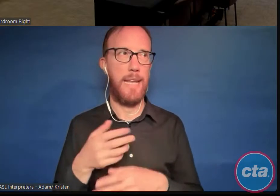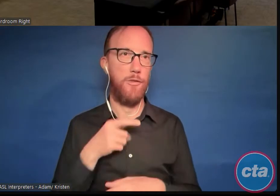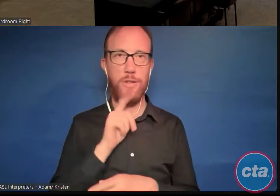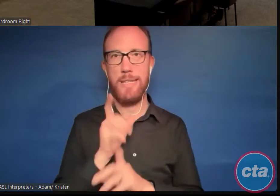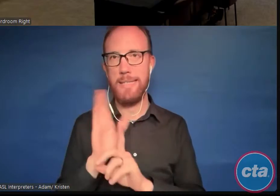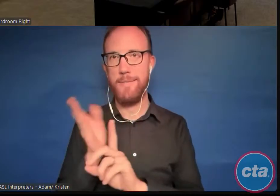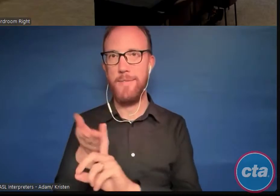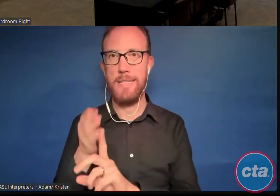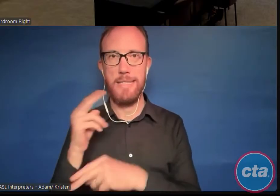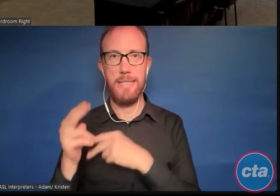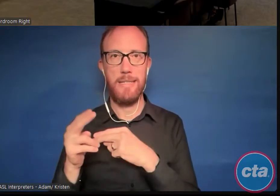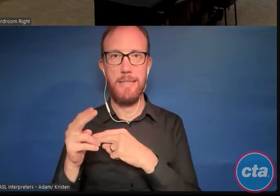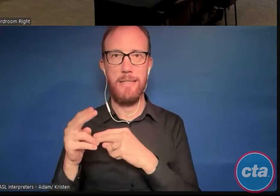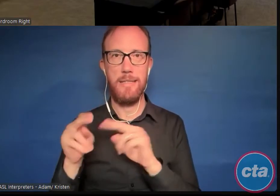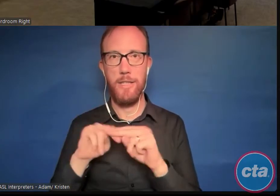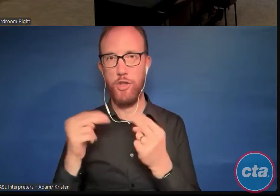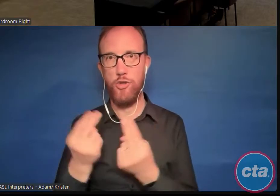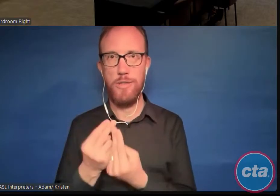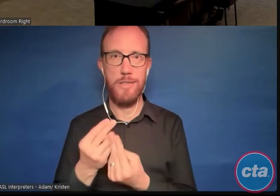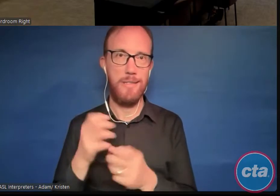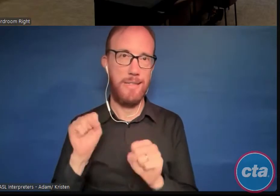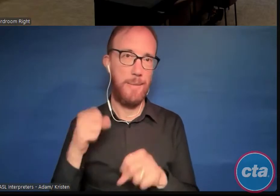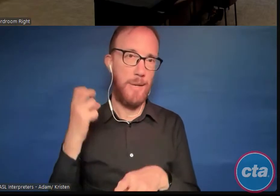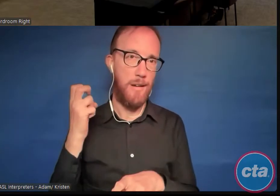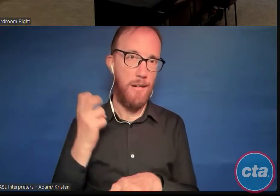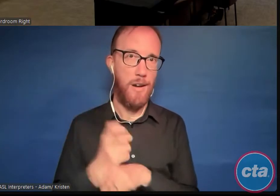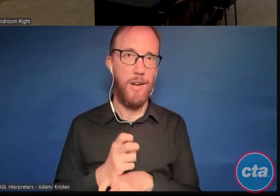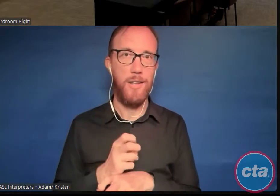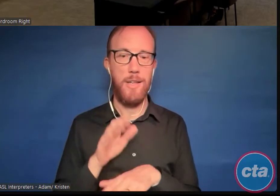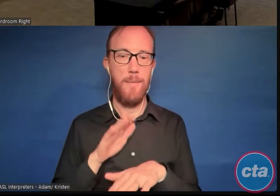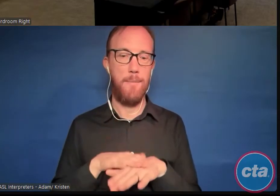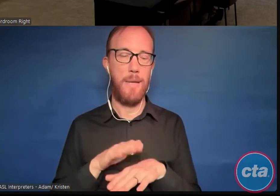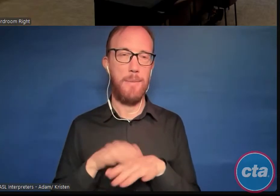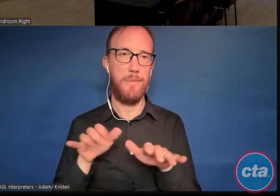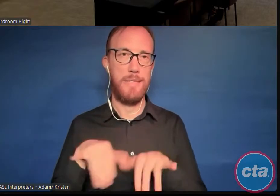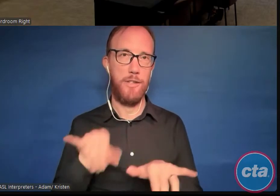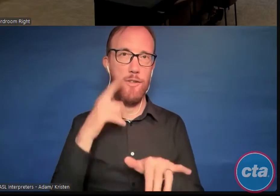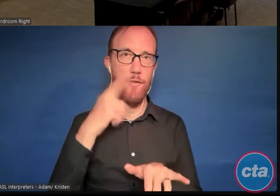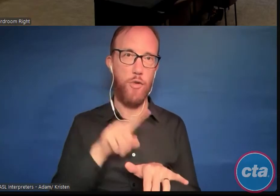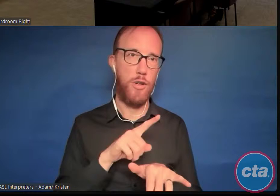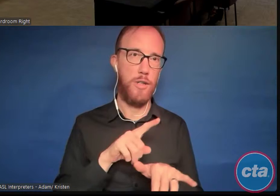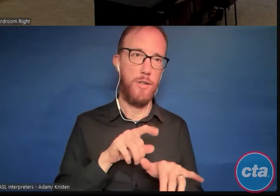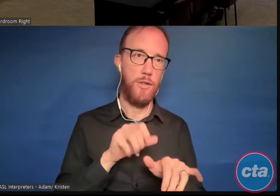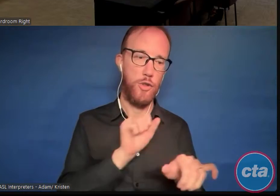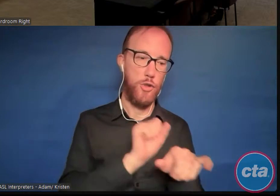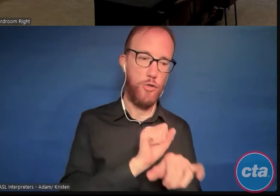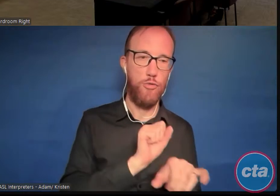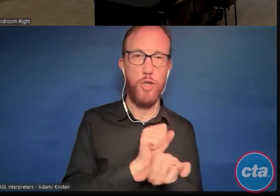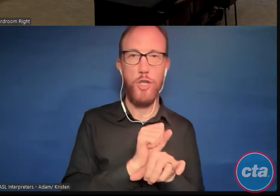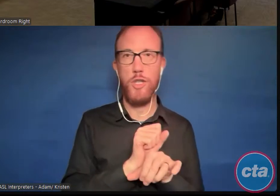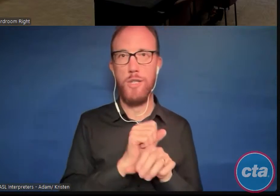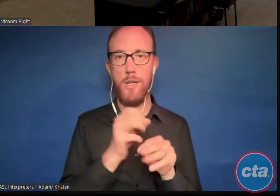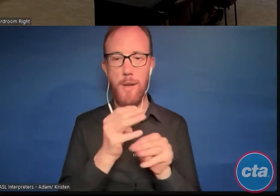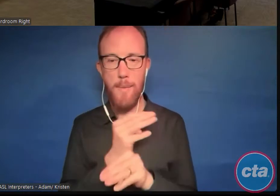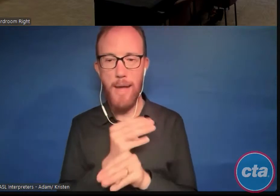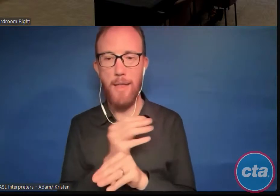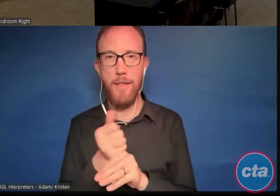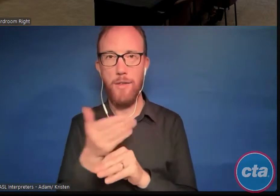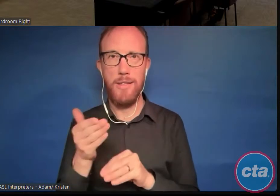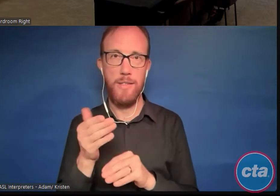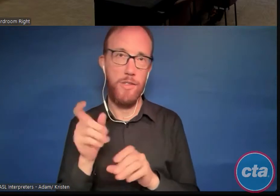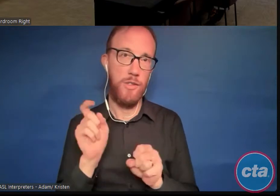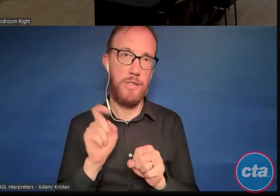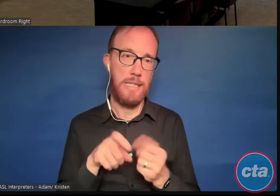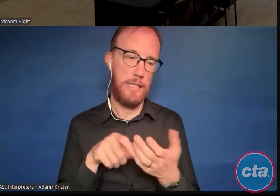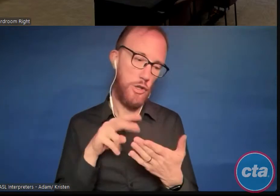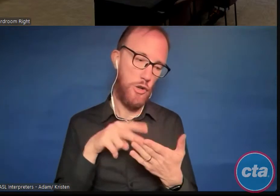are minimum standards for physical performance. There are minimum standards for math and things like that, because, you know, you got to be able to read a ruler. Because if you don't, a lot of